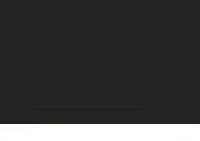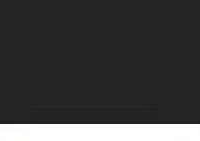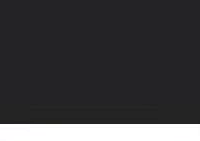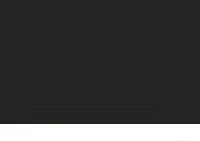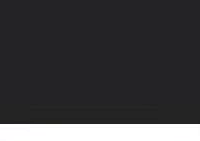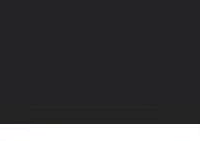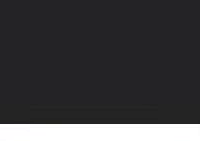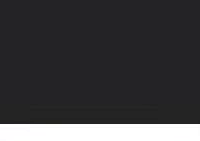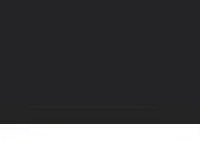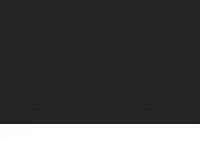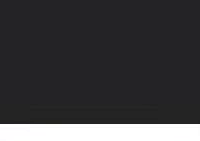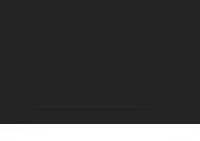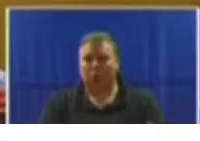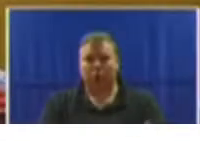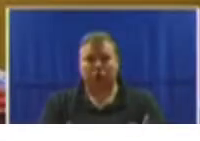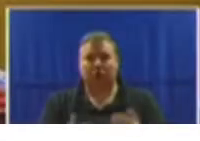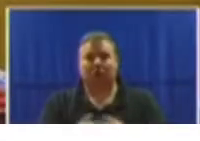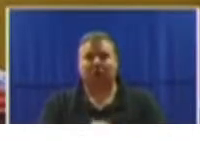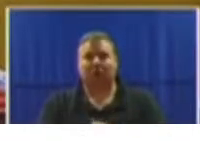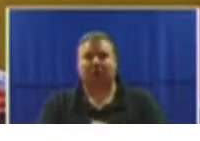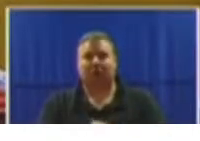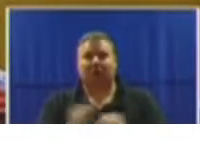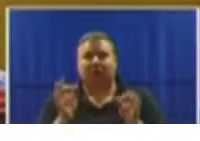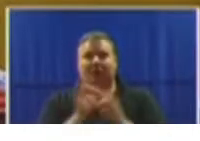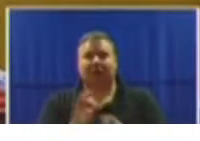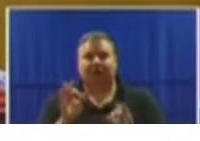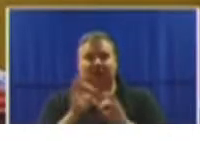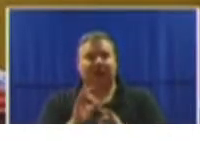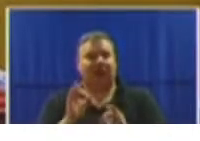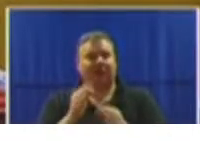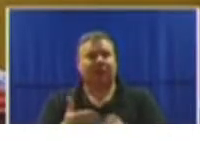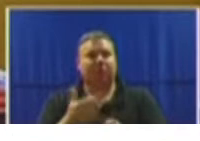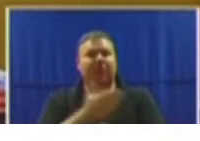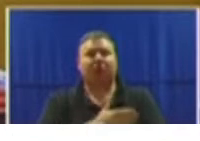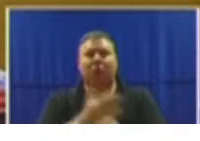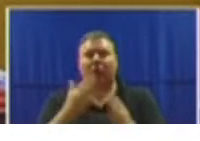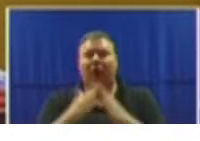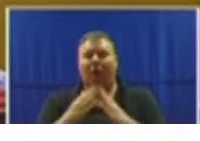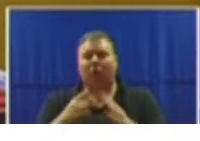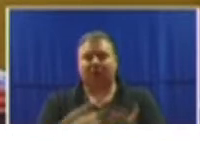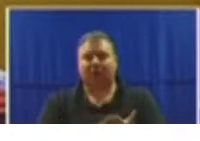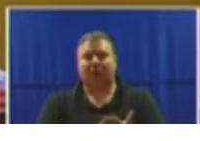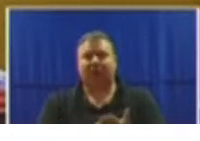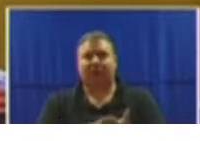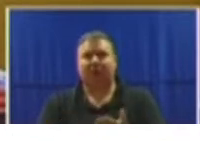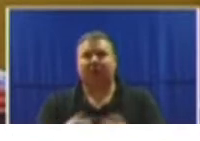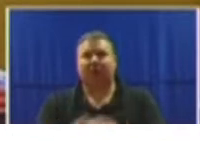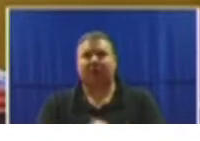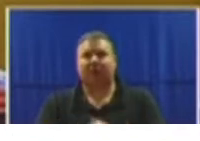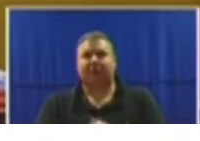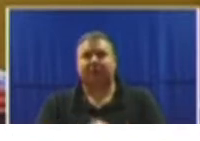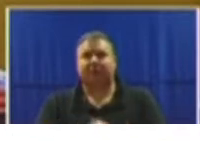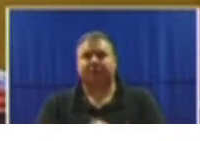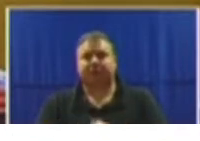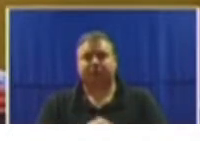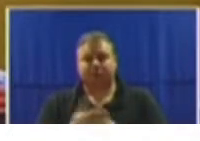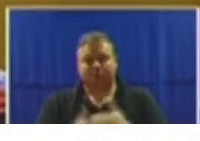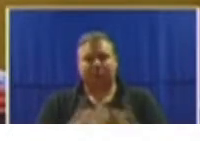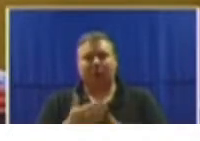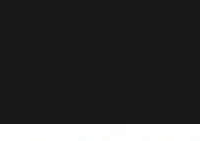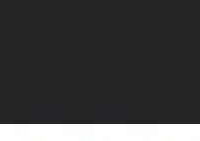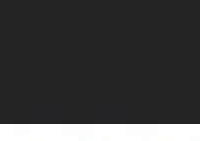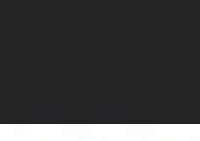in fact, nothing before the House to debate, and we will shortly proceed to the next